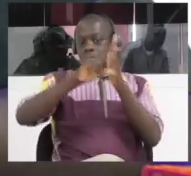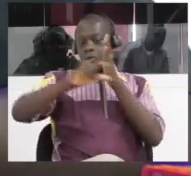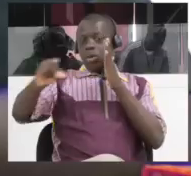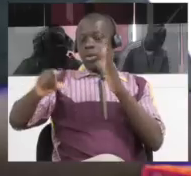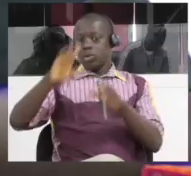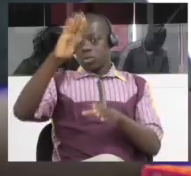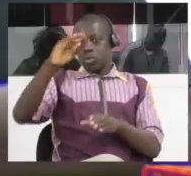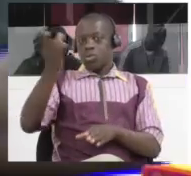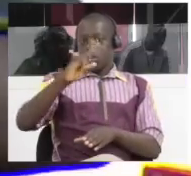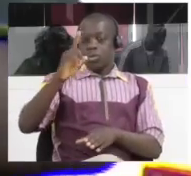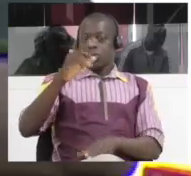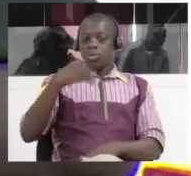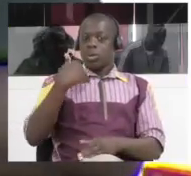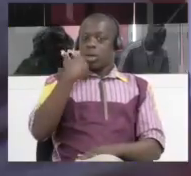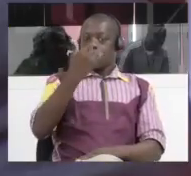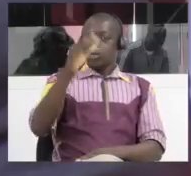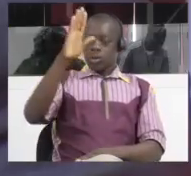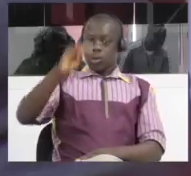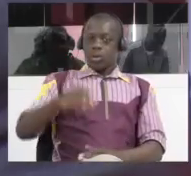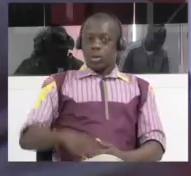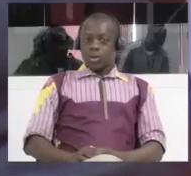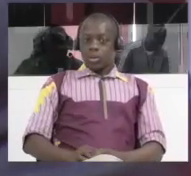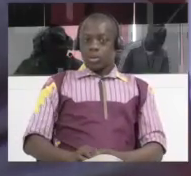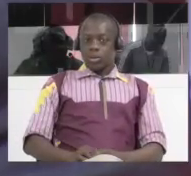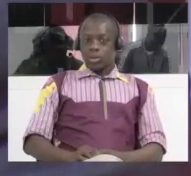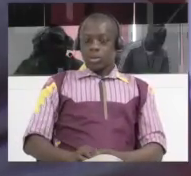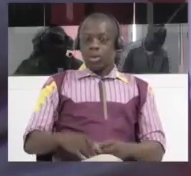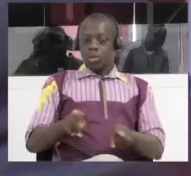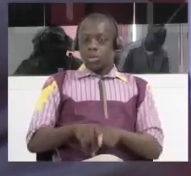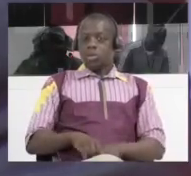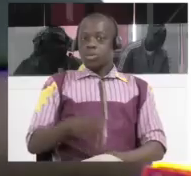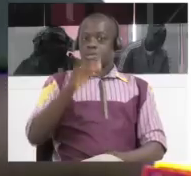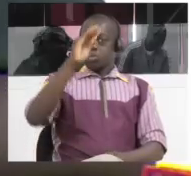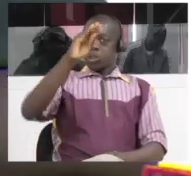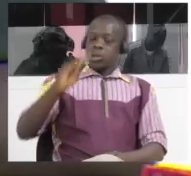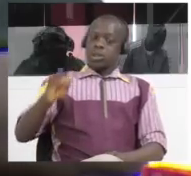to do. Would you rate them highly?